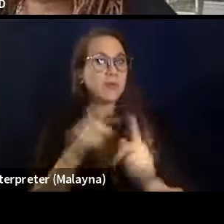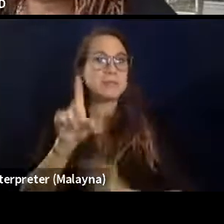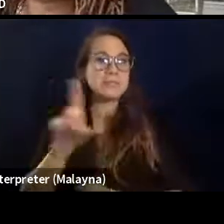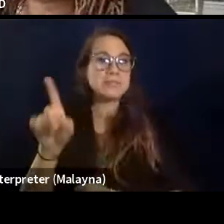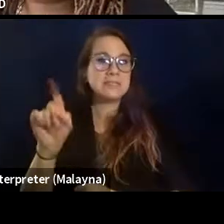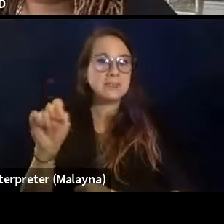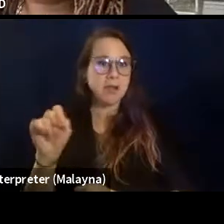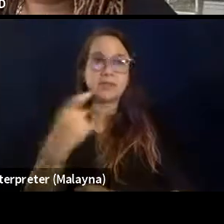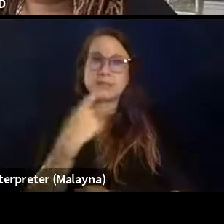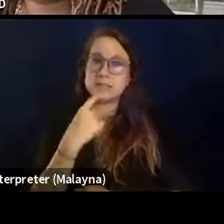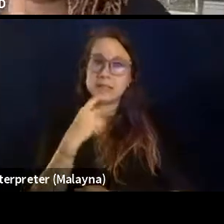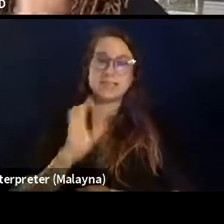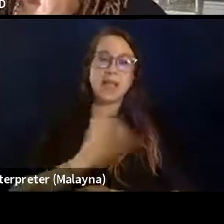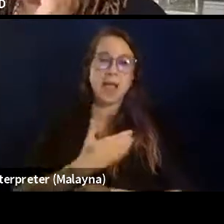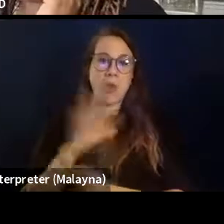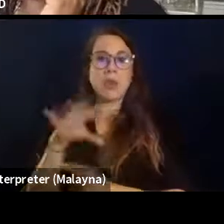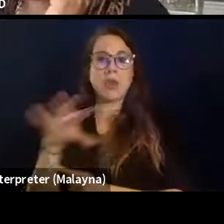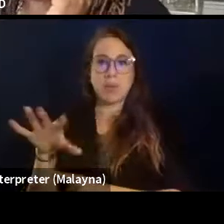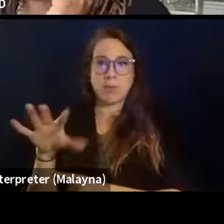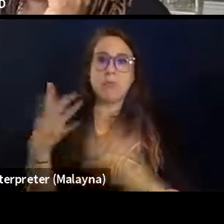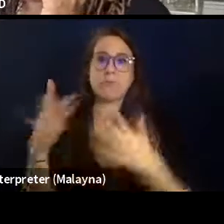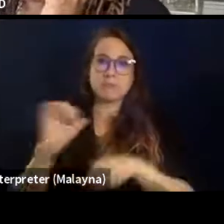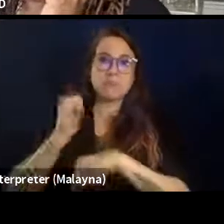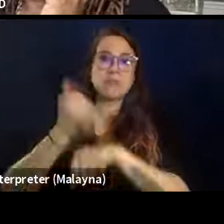was being installed this week.